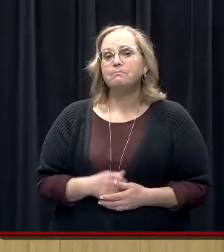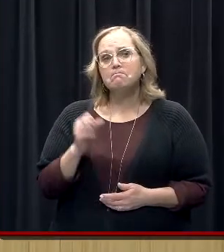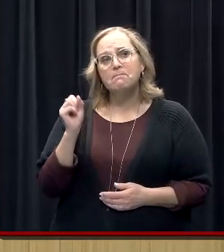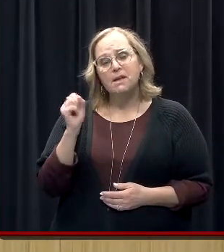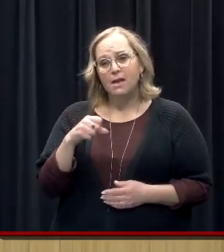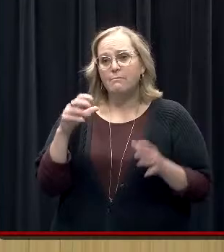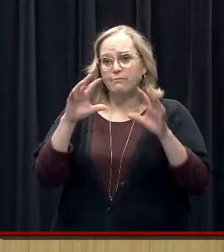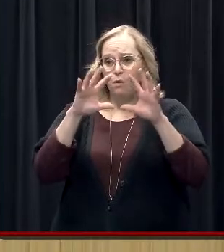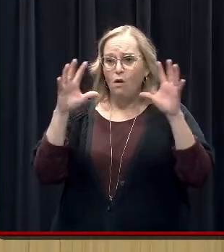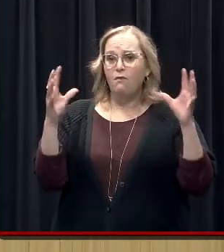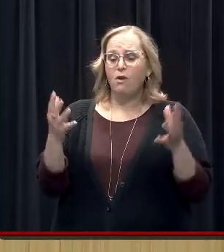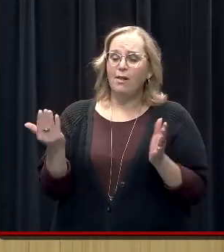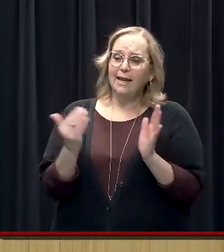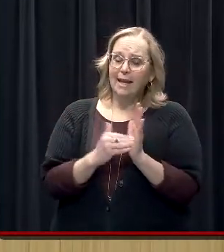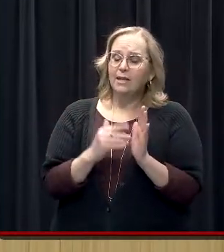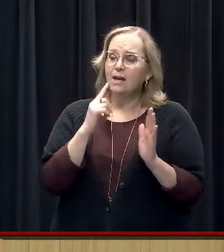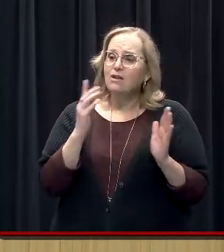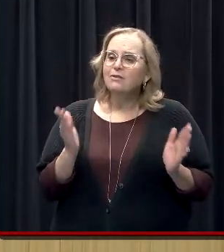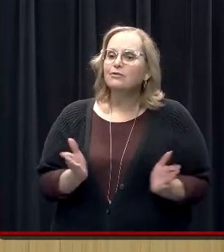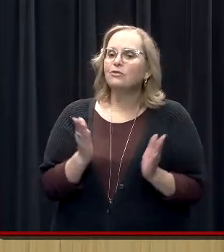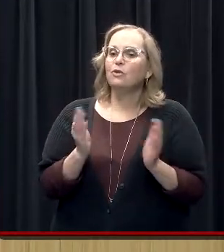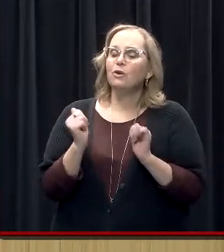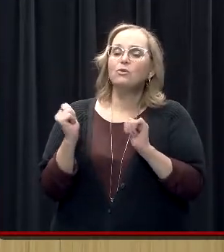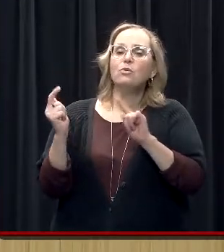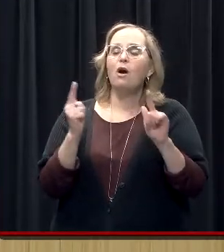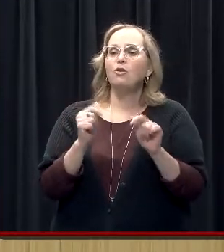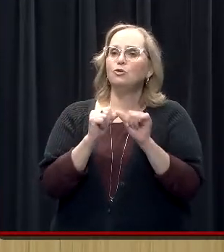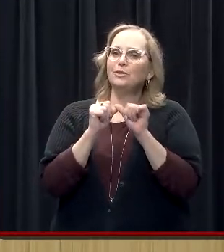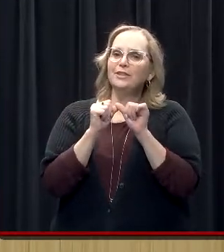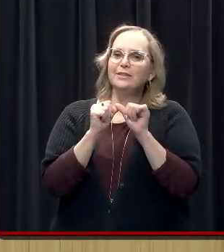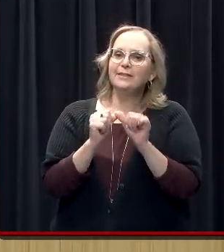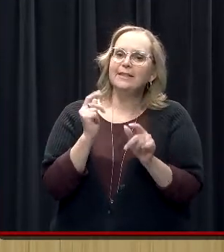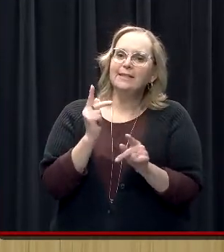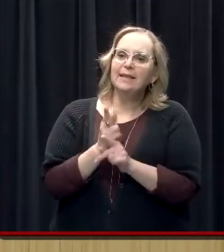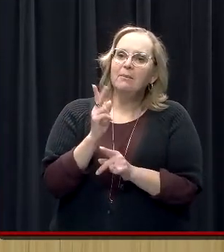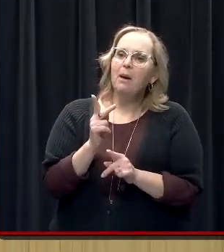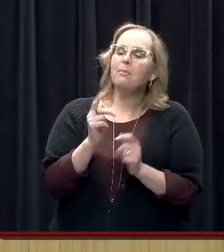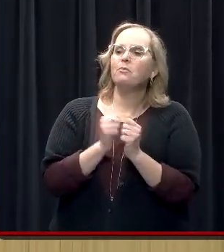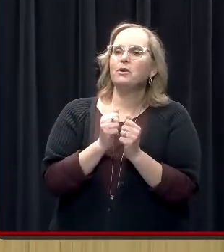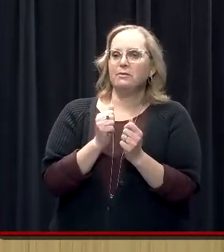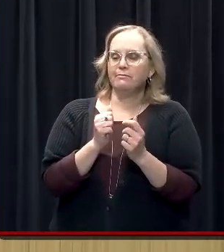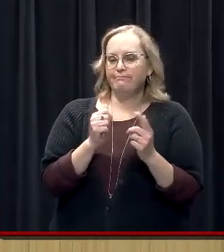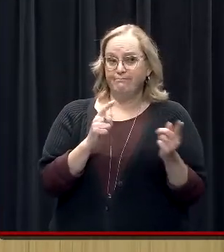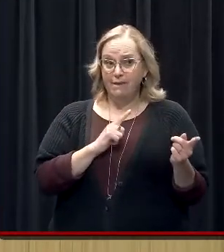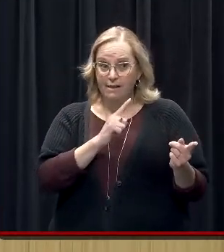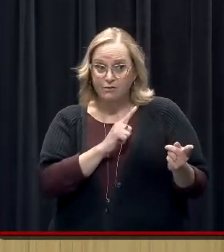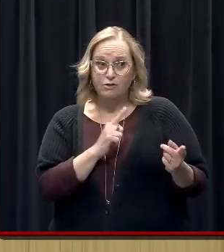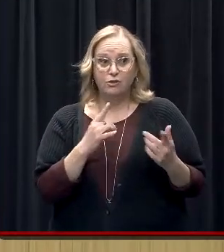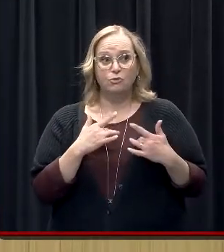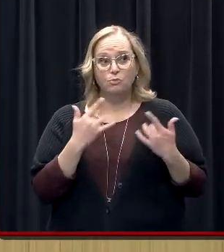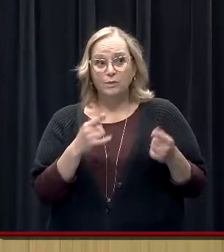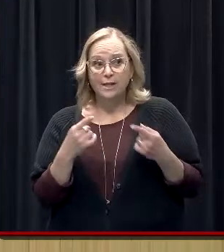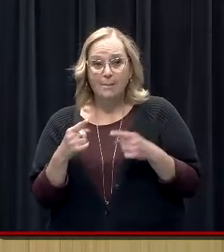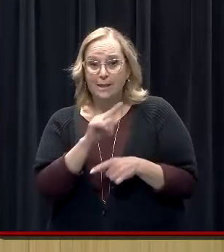again, encourage everyone to stay up to date on what's happening in the legislature and,